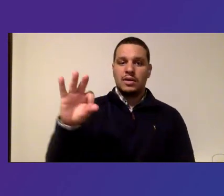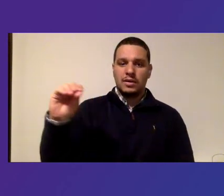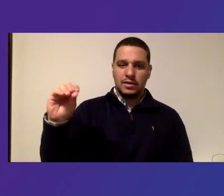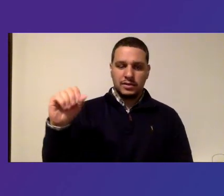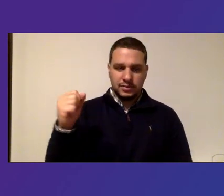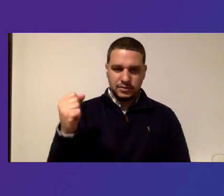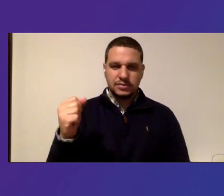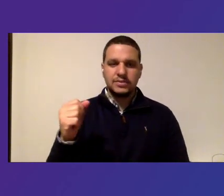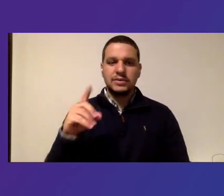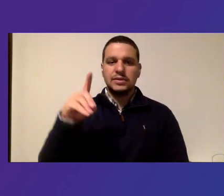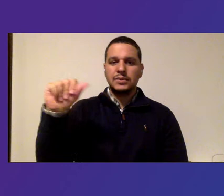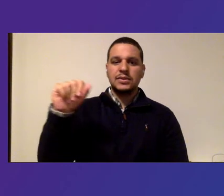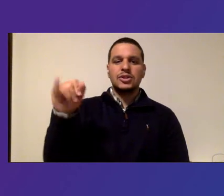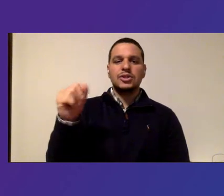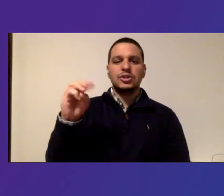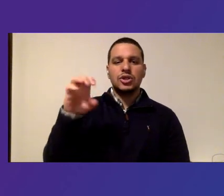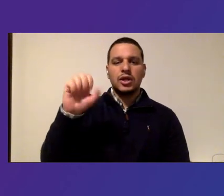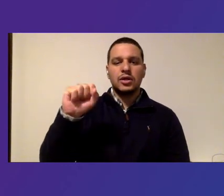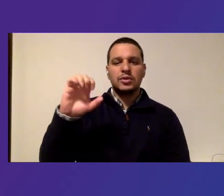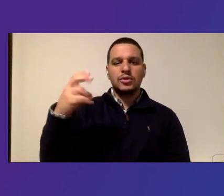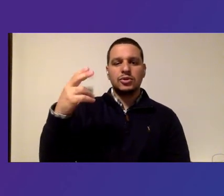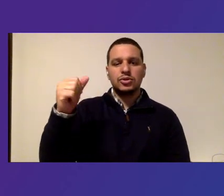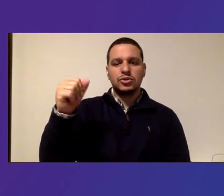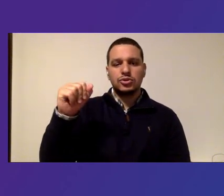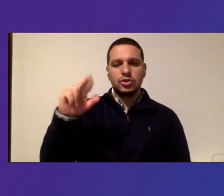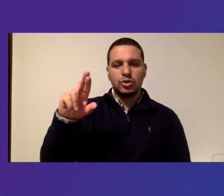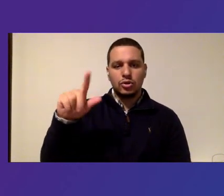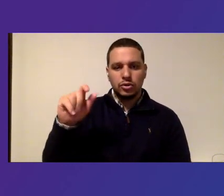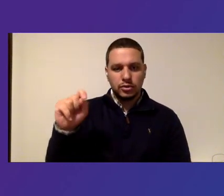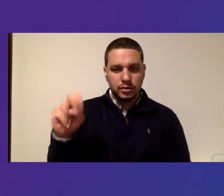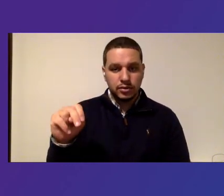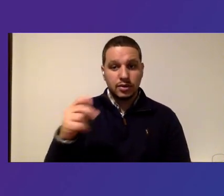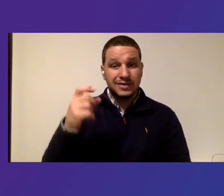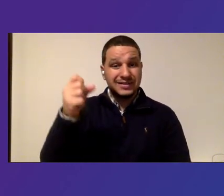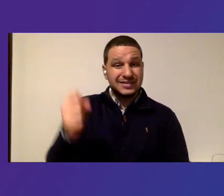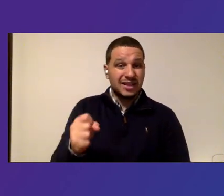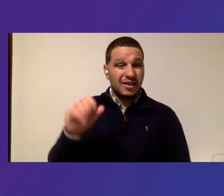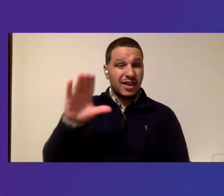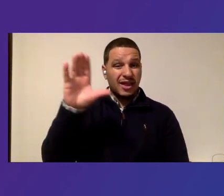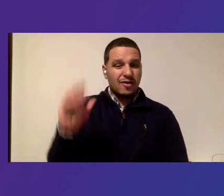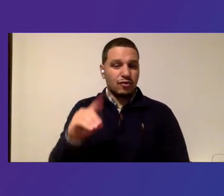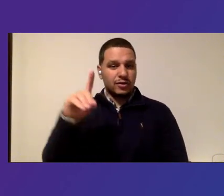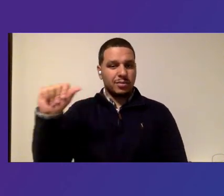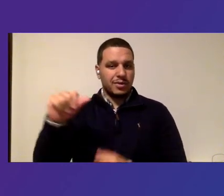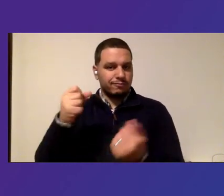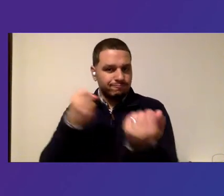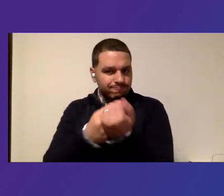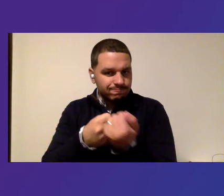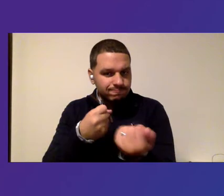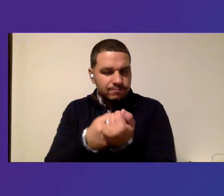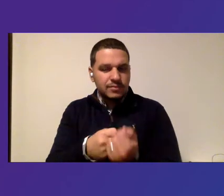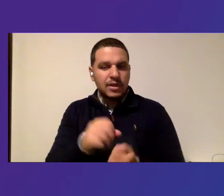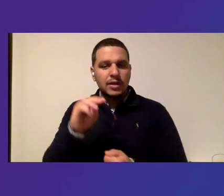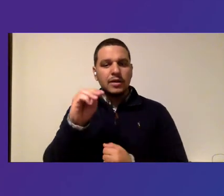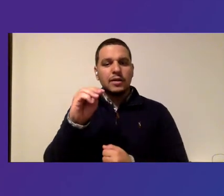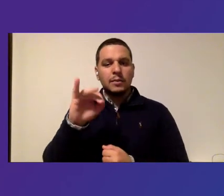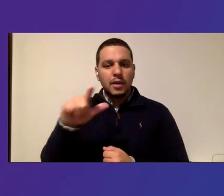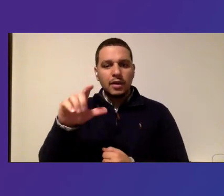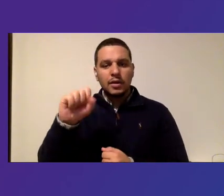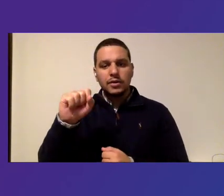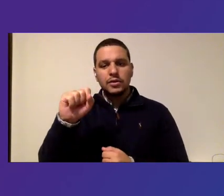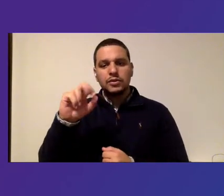activist James Troughton through its use by South African disability activists Michael Masuta and William